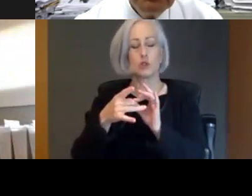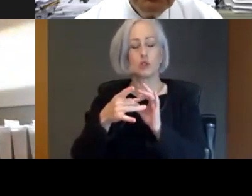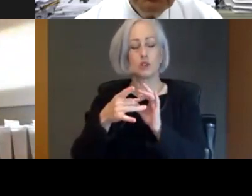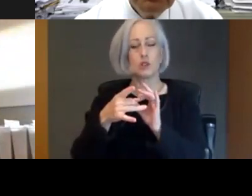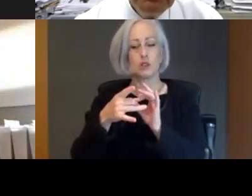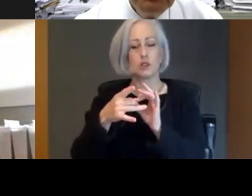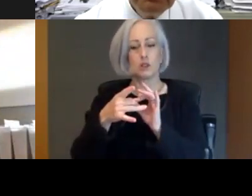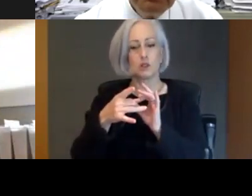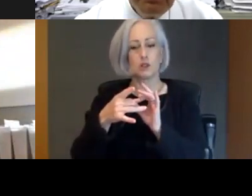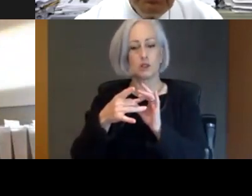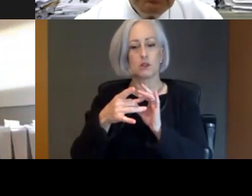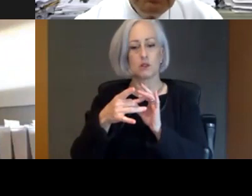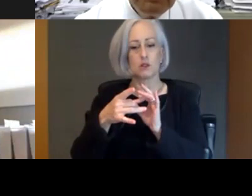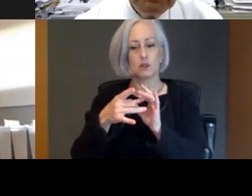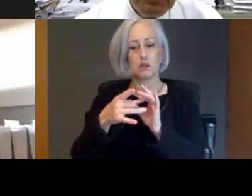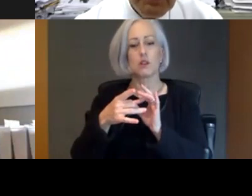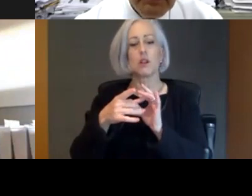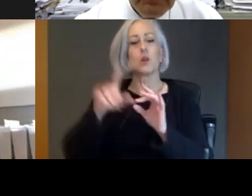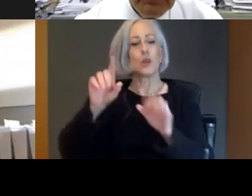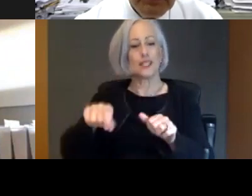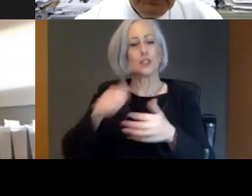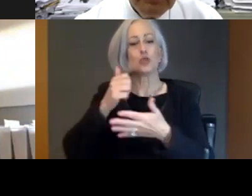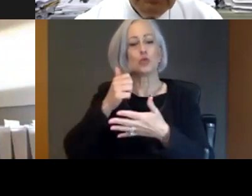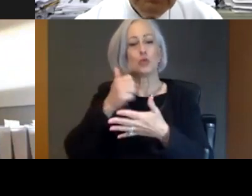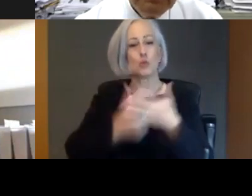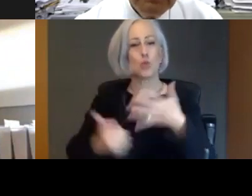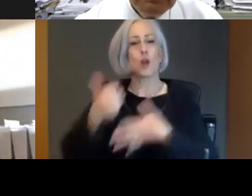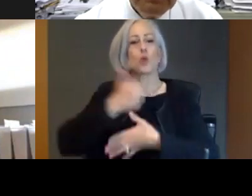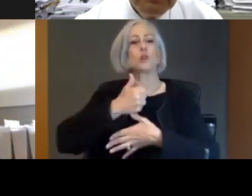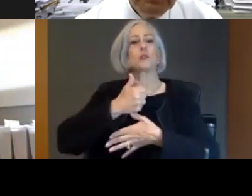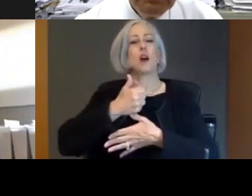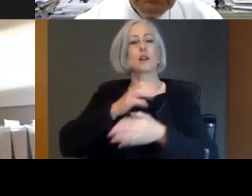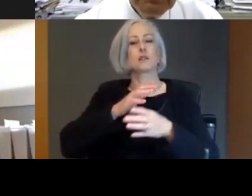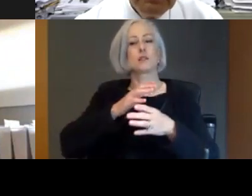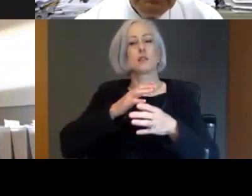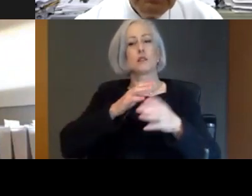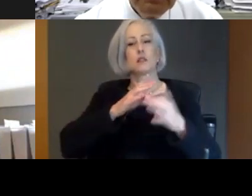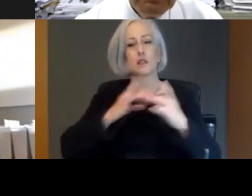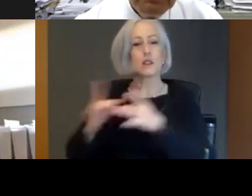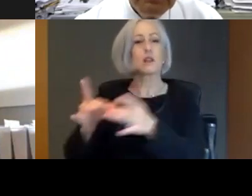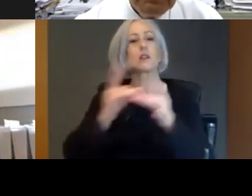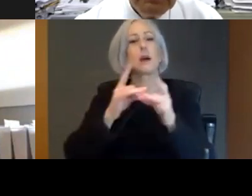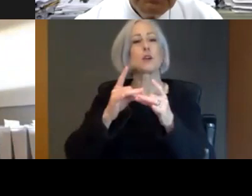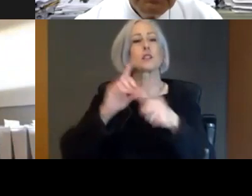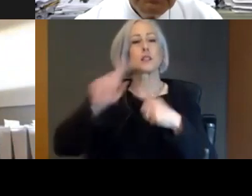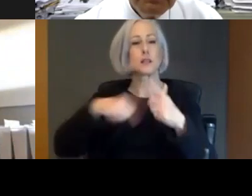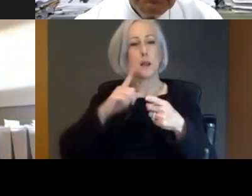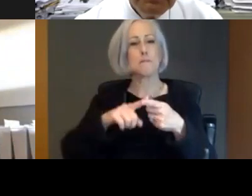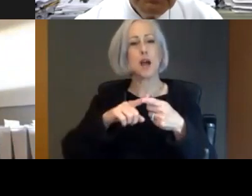will concretize some of these collaborations is about putting a common